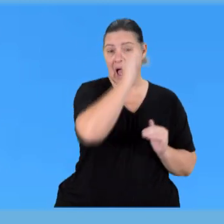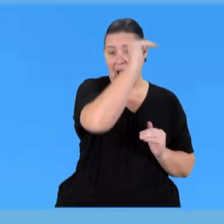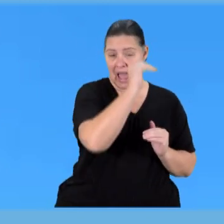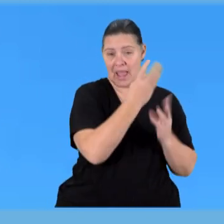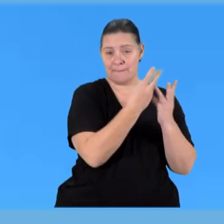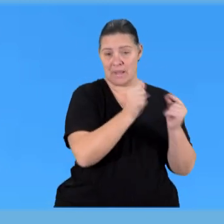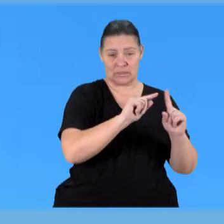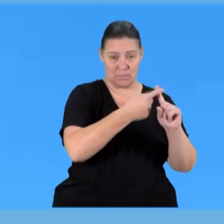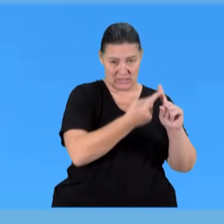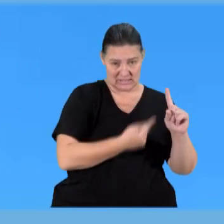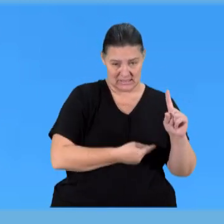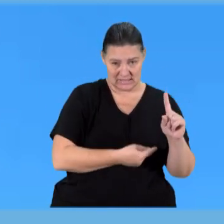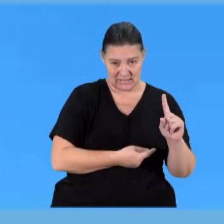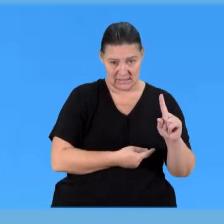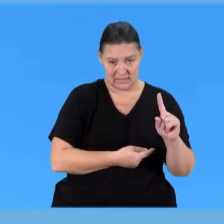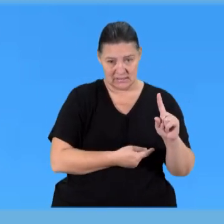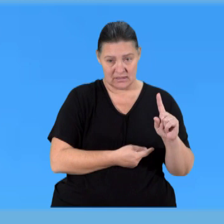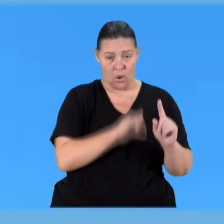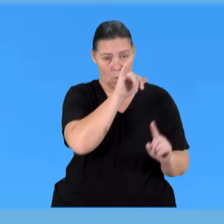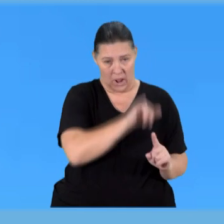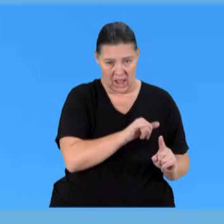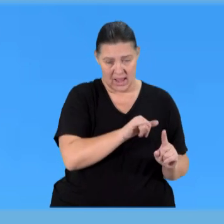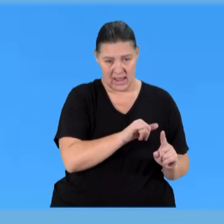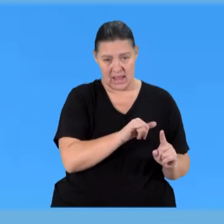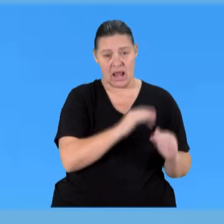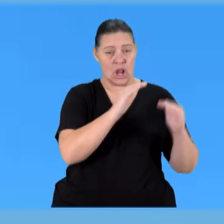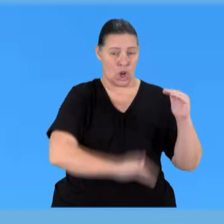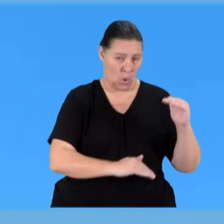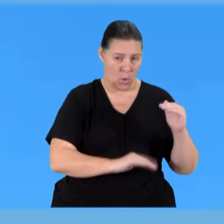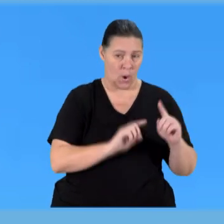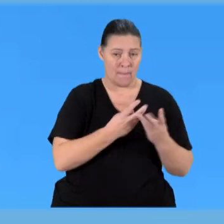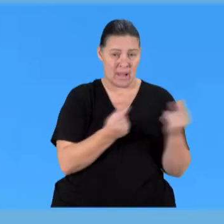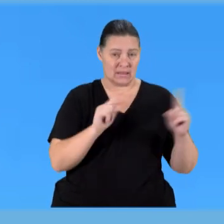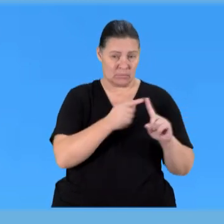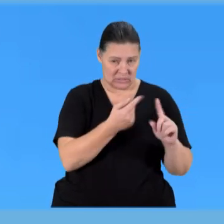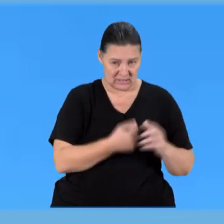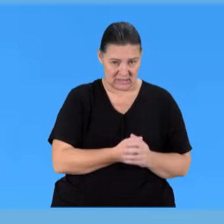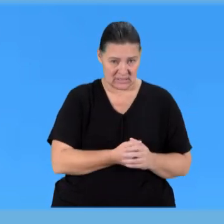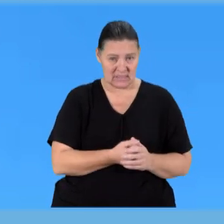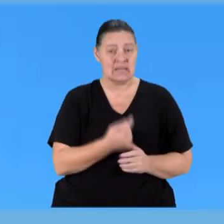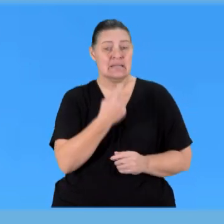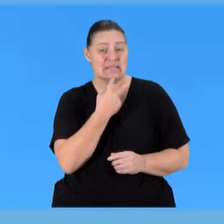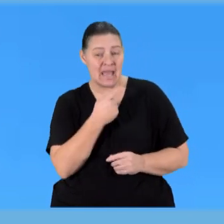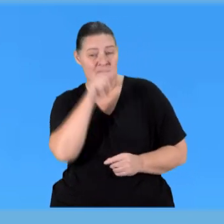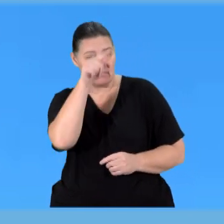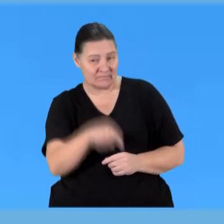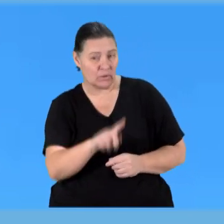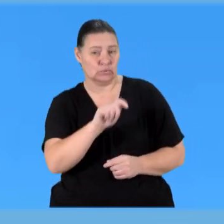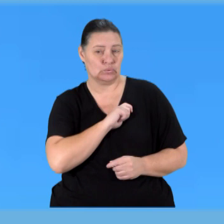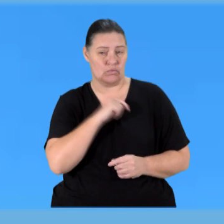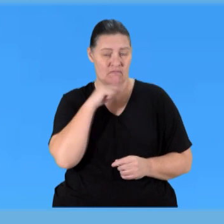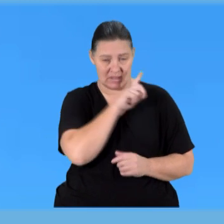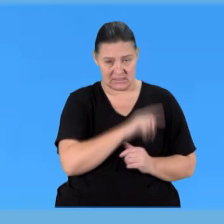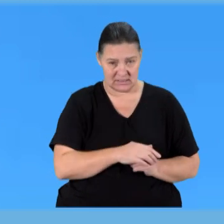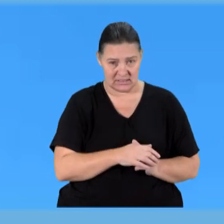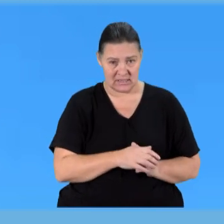higher melting point, so X has a higher melting point than Y. On the basis of this fact, say if the following